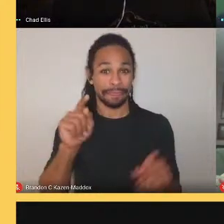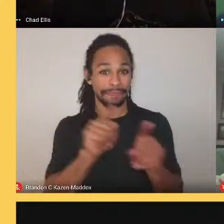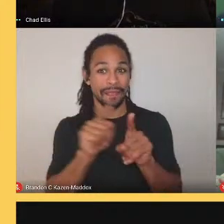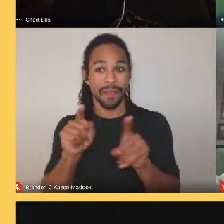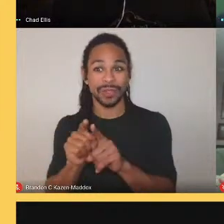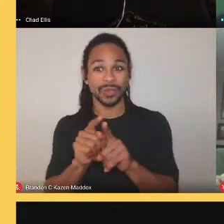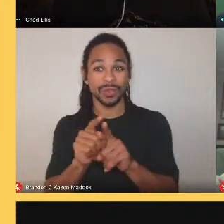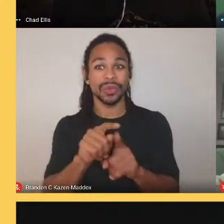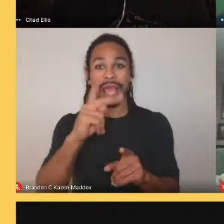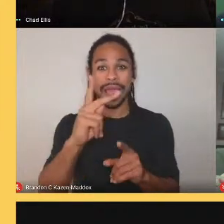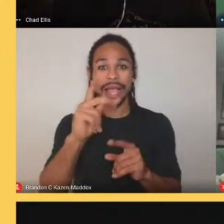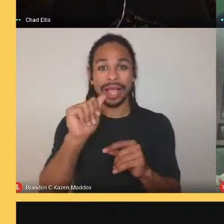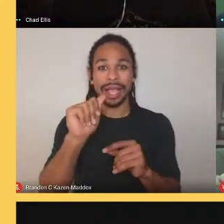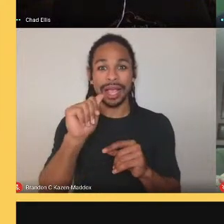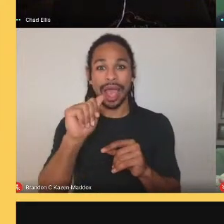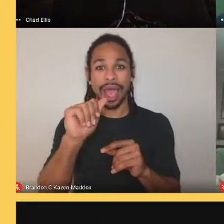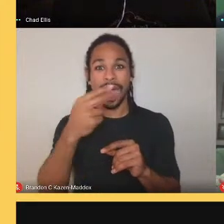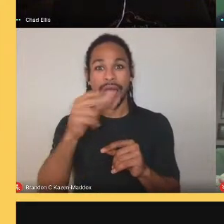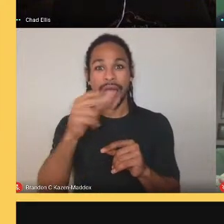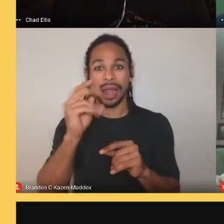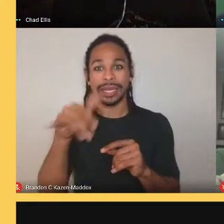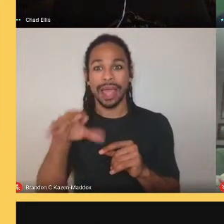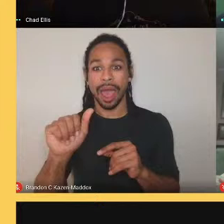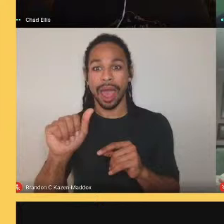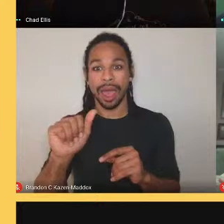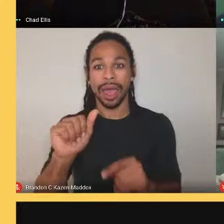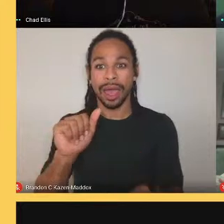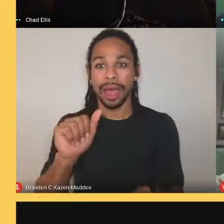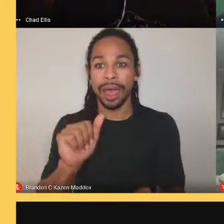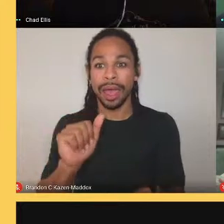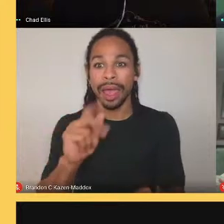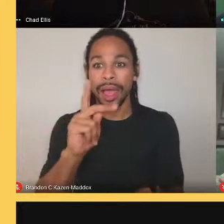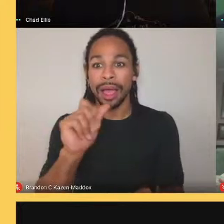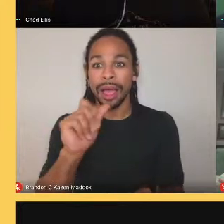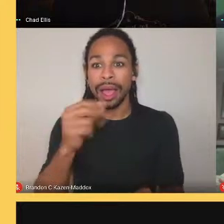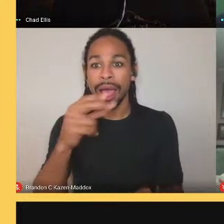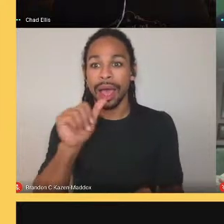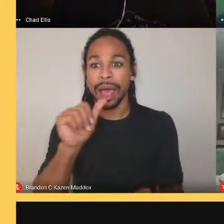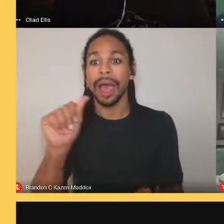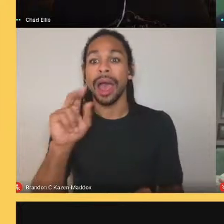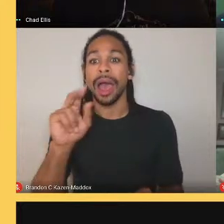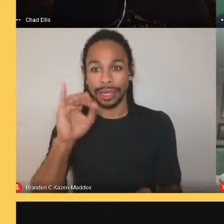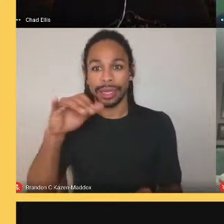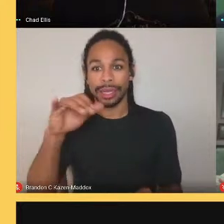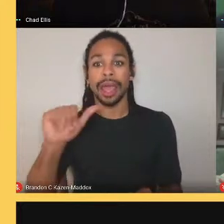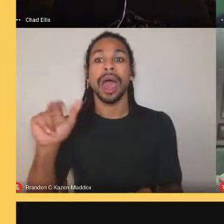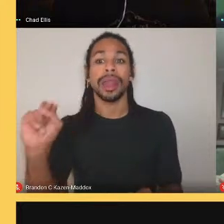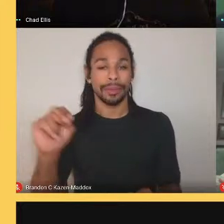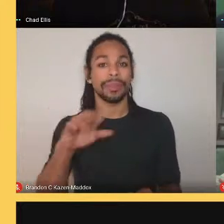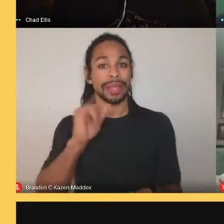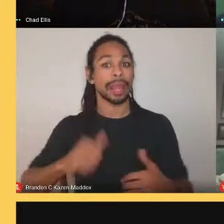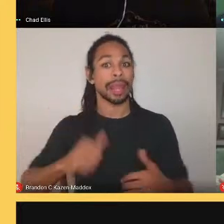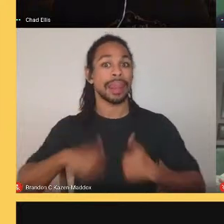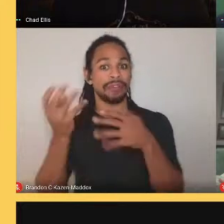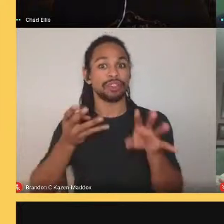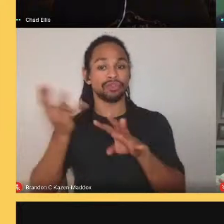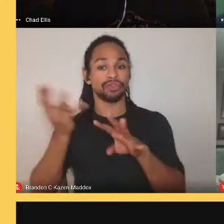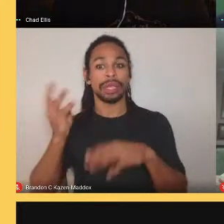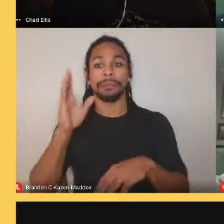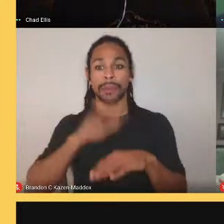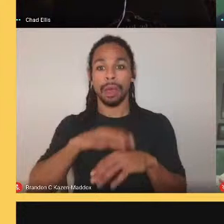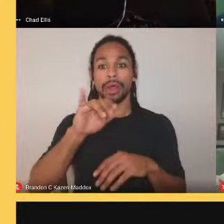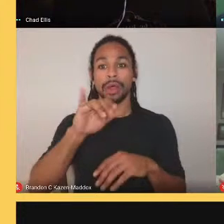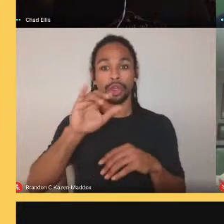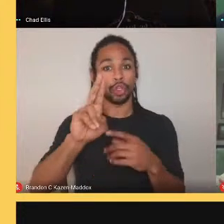live stream actual play that is on Huetopia, Which is a Twitch channel that I am one of